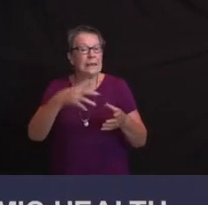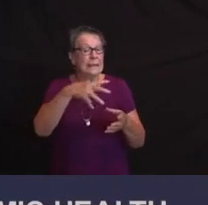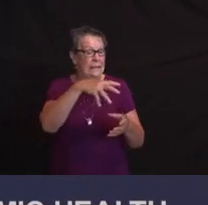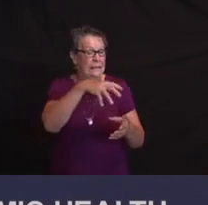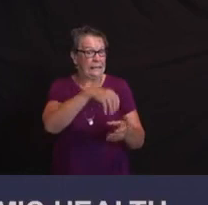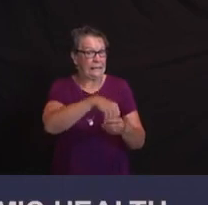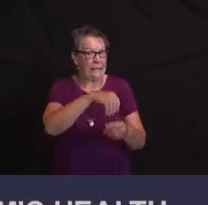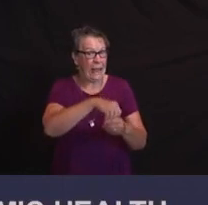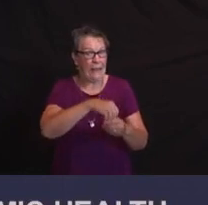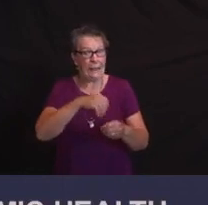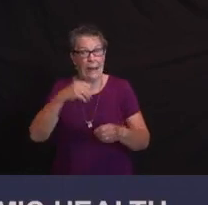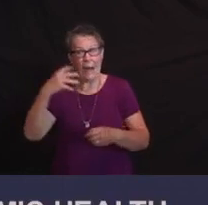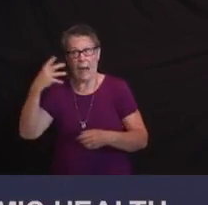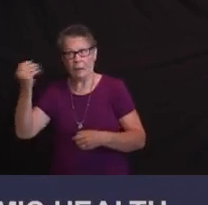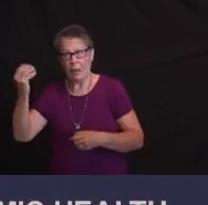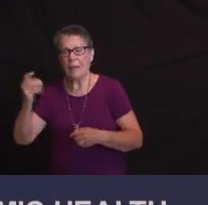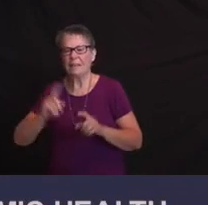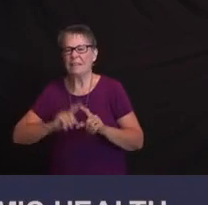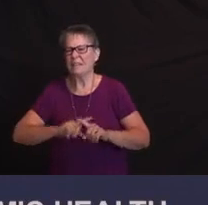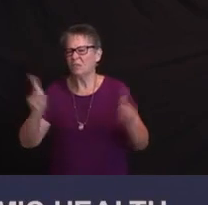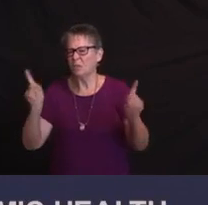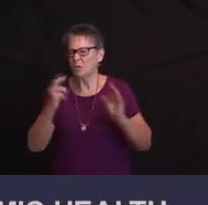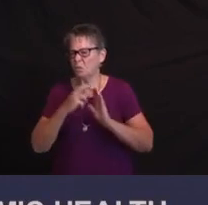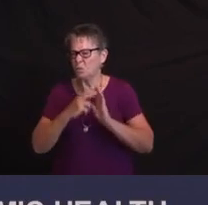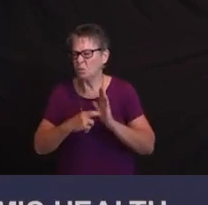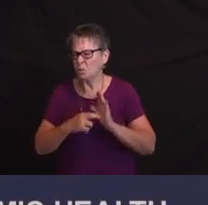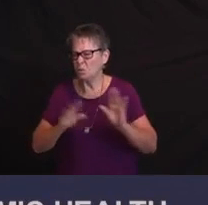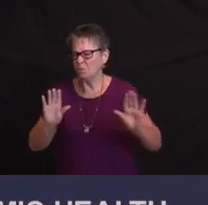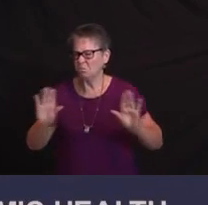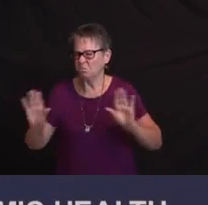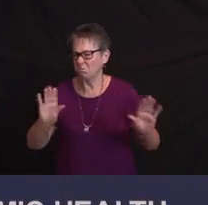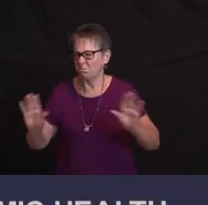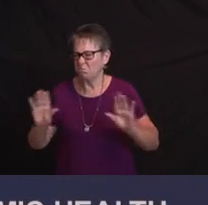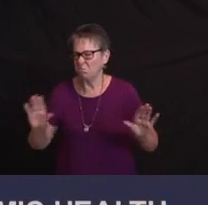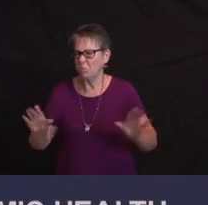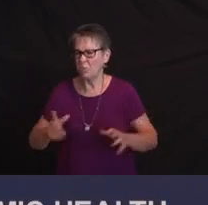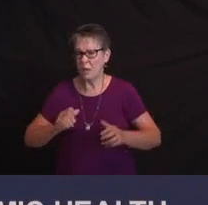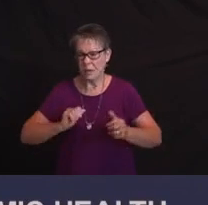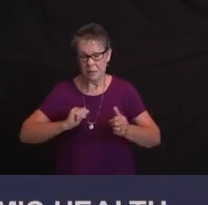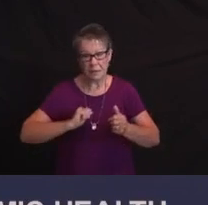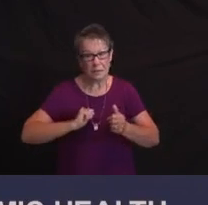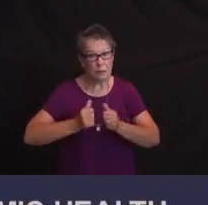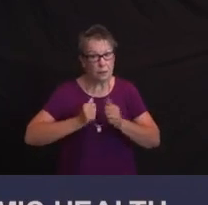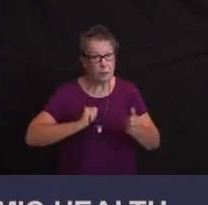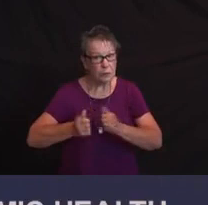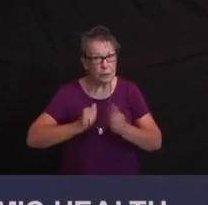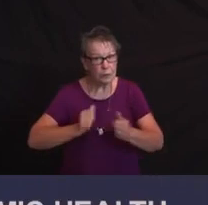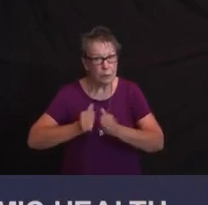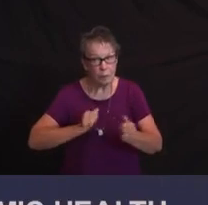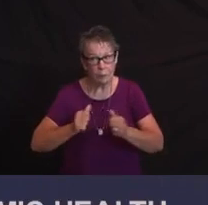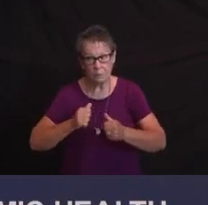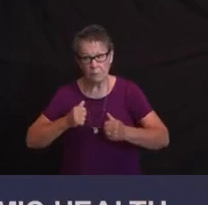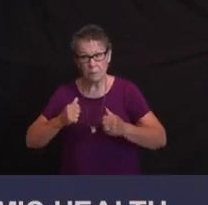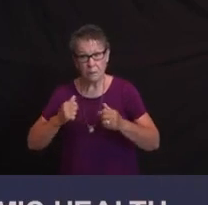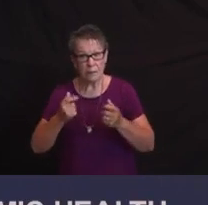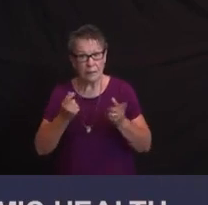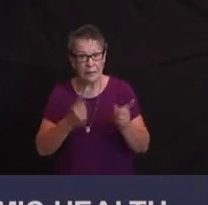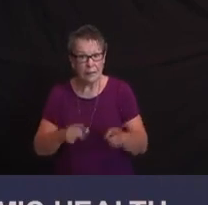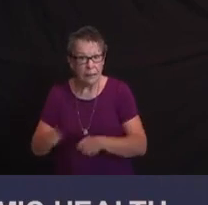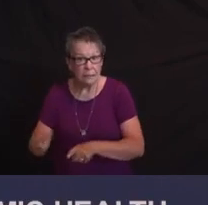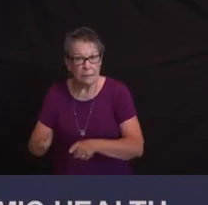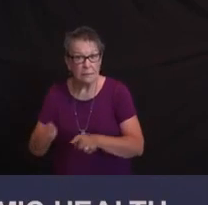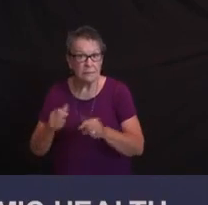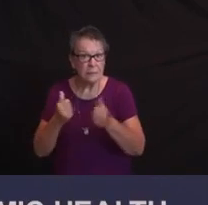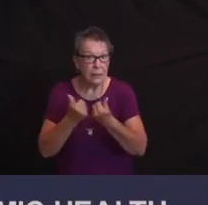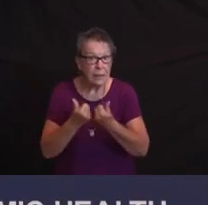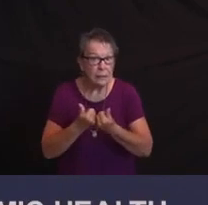I'm not aware of anybody who's canceling at the moment, and I hope it stays that way. Travel plans, I think we mentioned this a minute ago, you got to